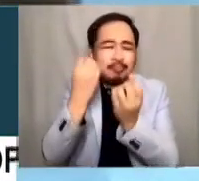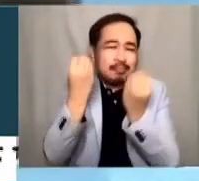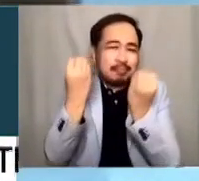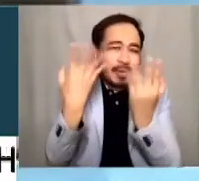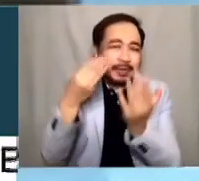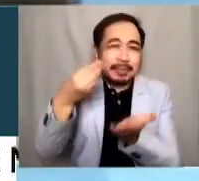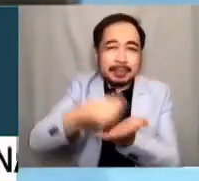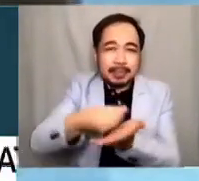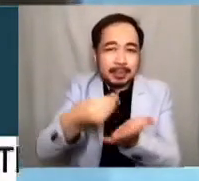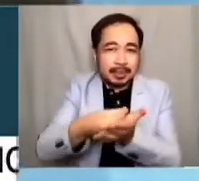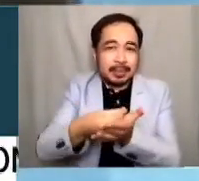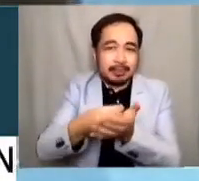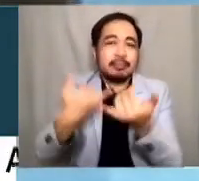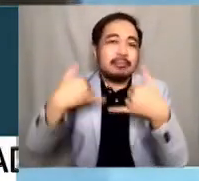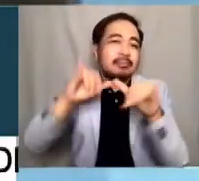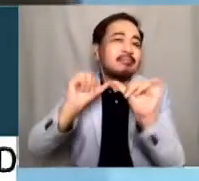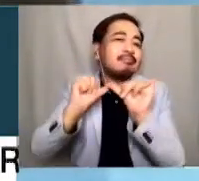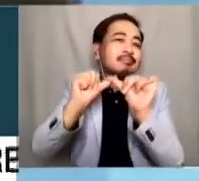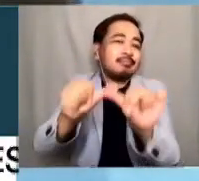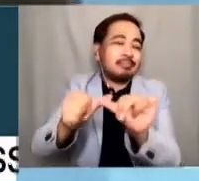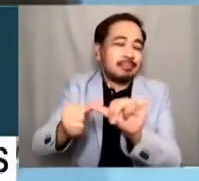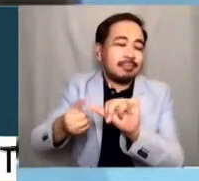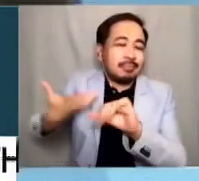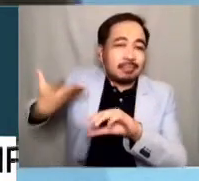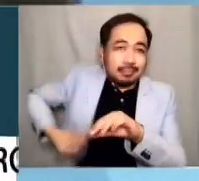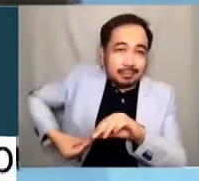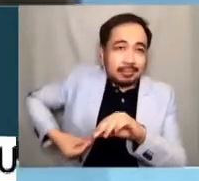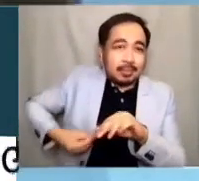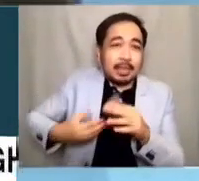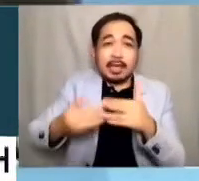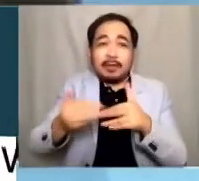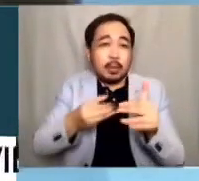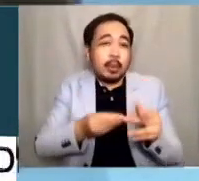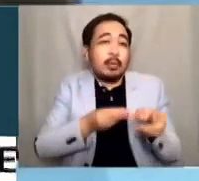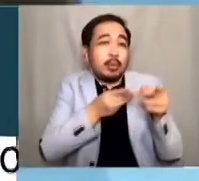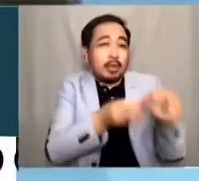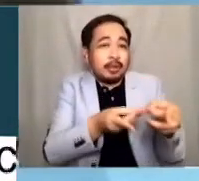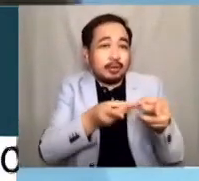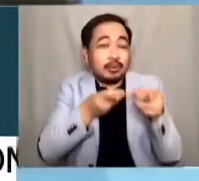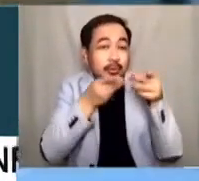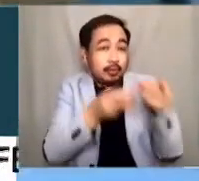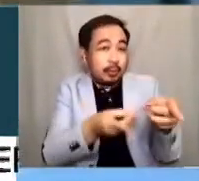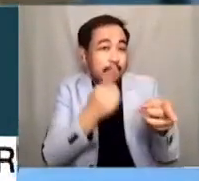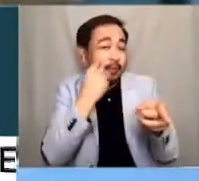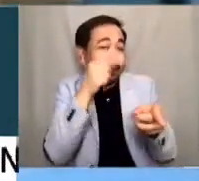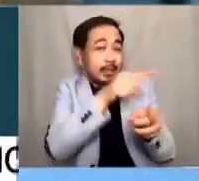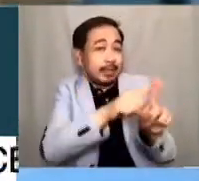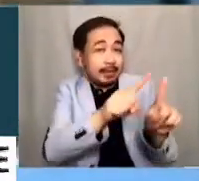ineptitude. Even the donations for well-meaning private persons